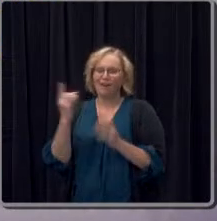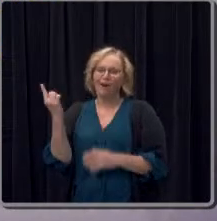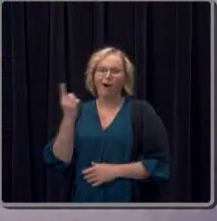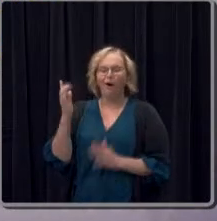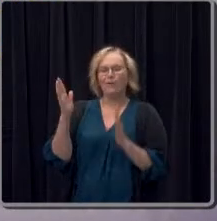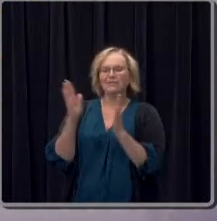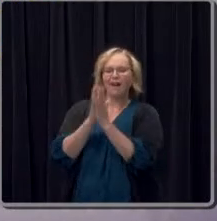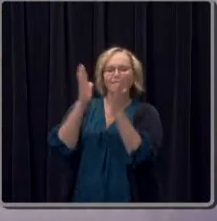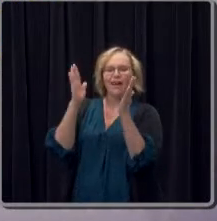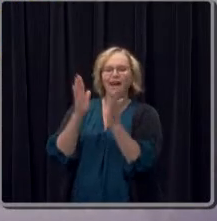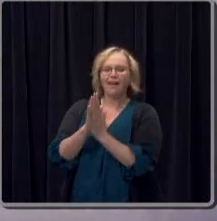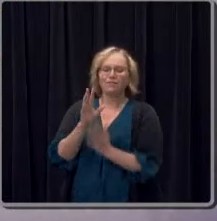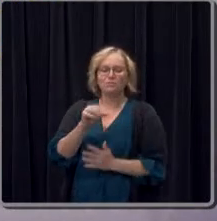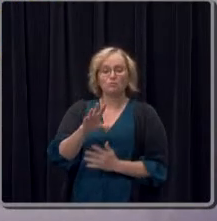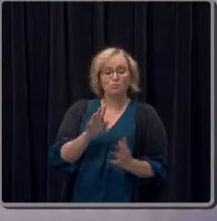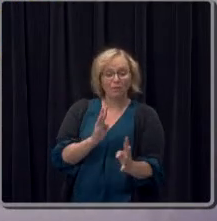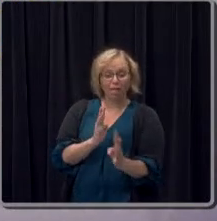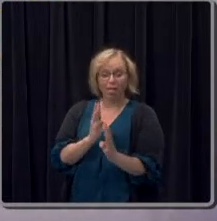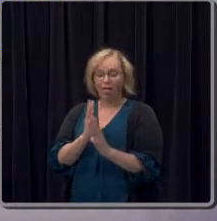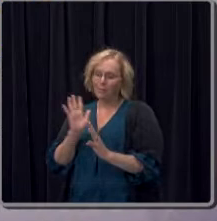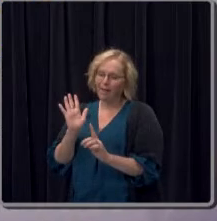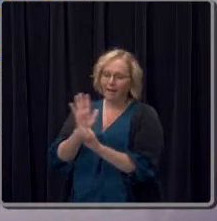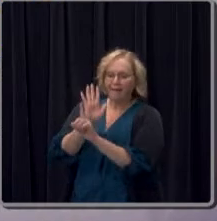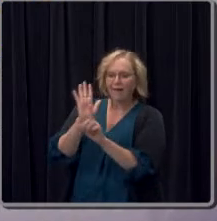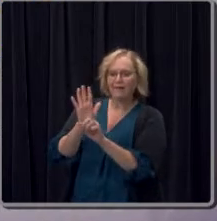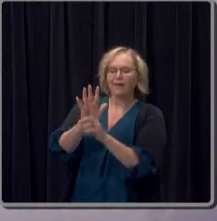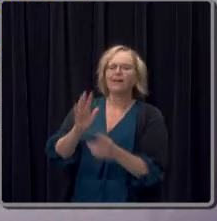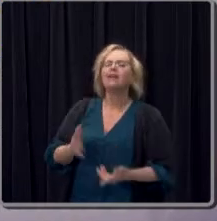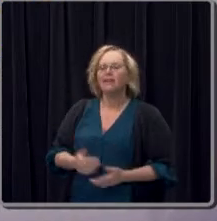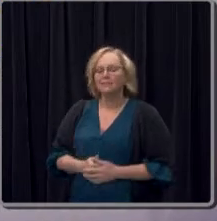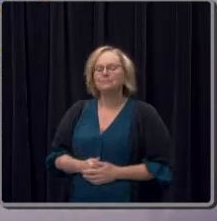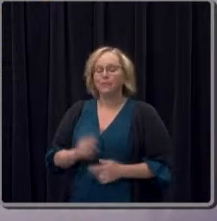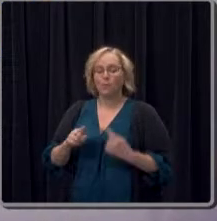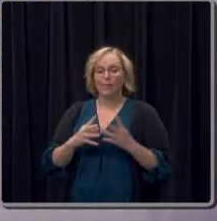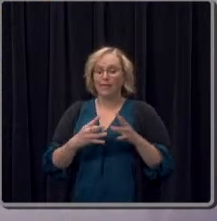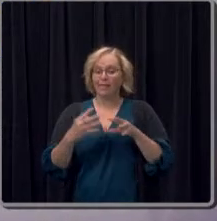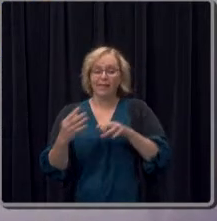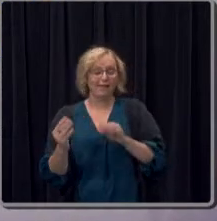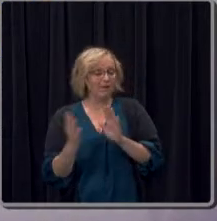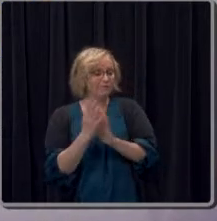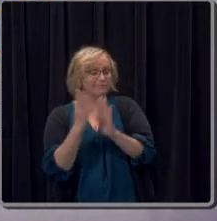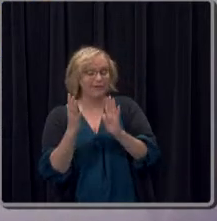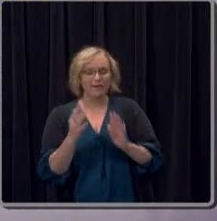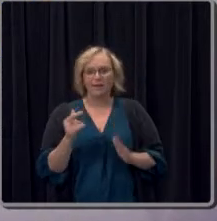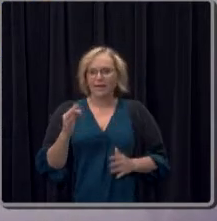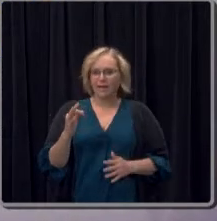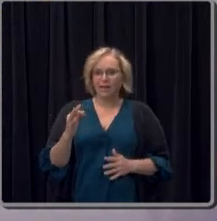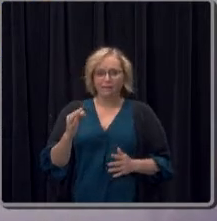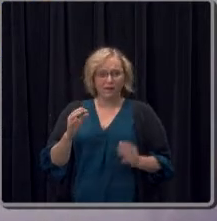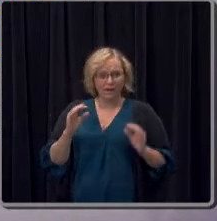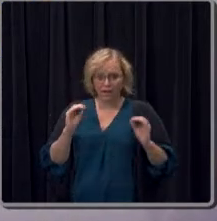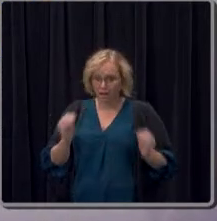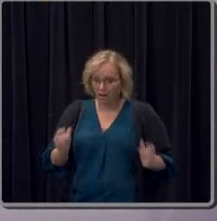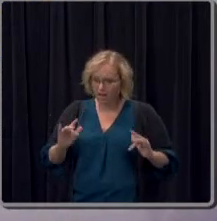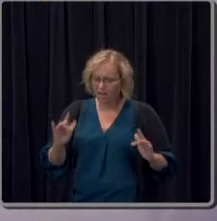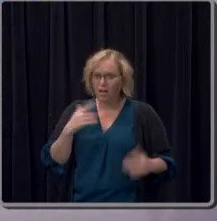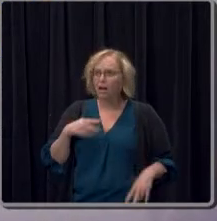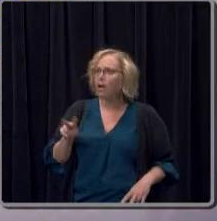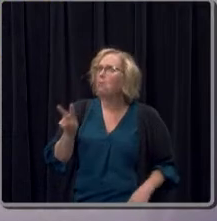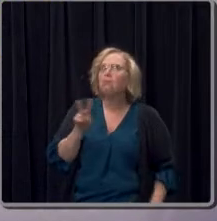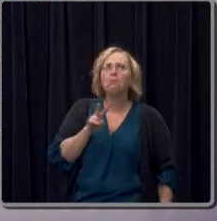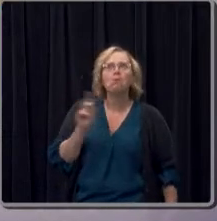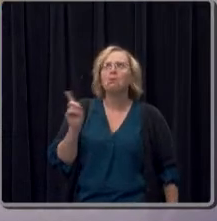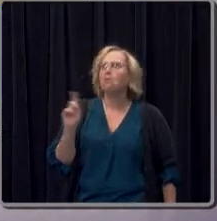when they come to the school, when they leave. And it's just like, if we don't have it, they come in like looking like, where's the high five at? And so